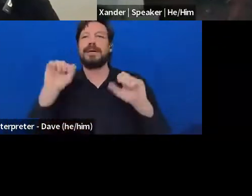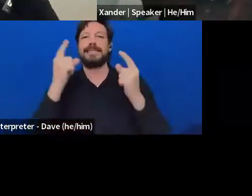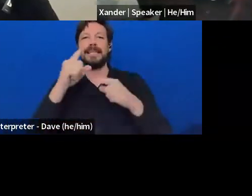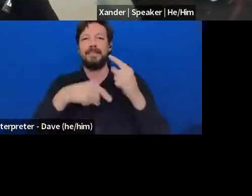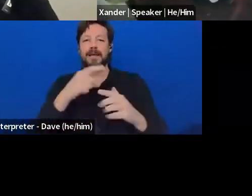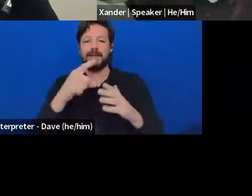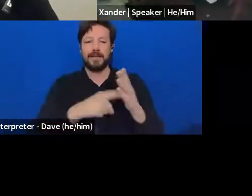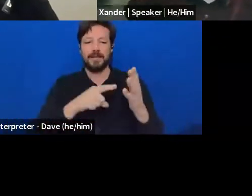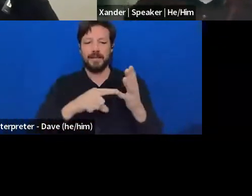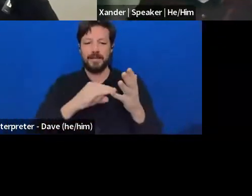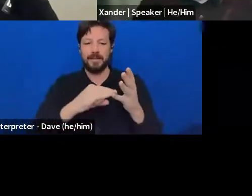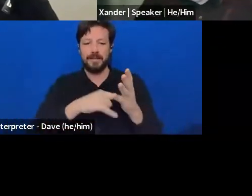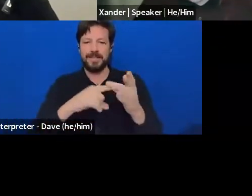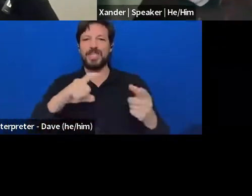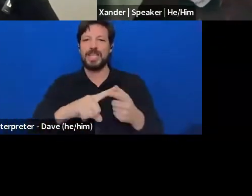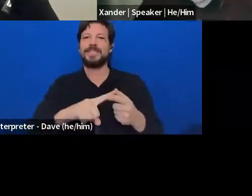like 200%,